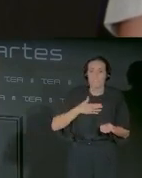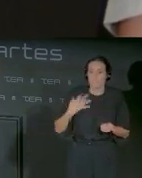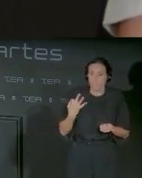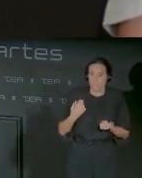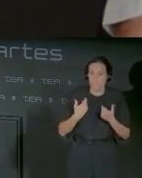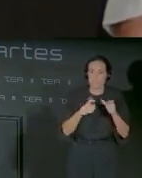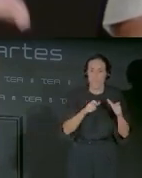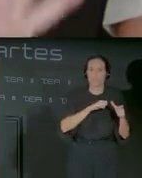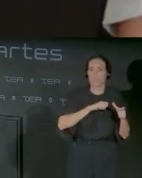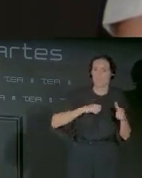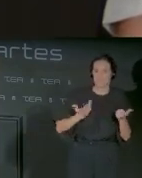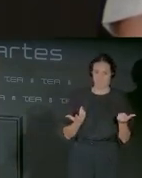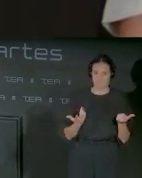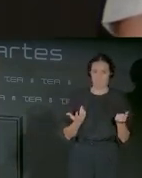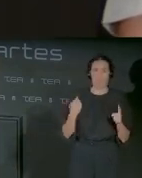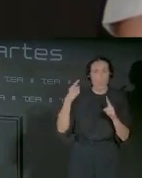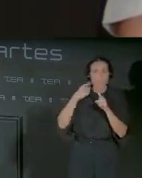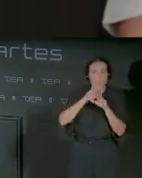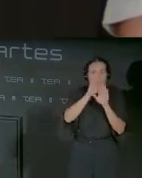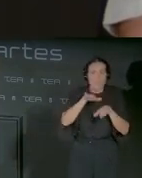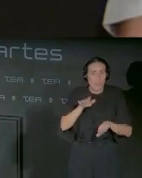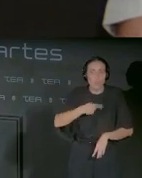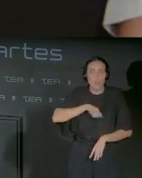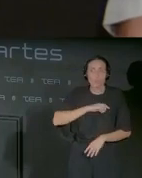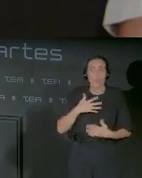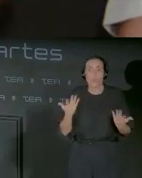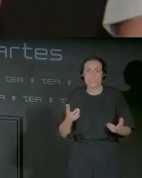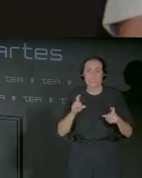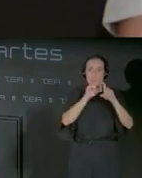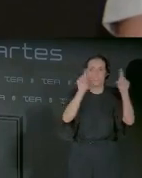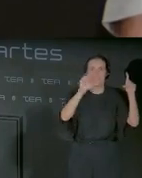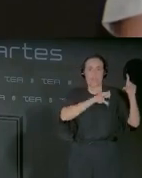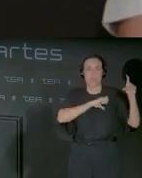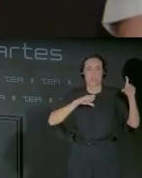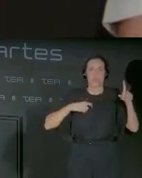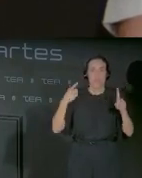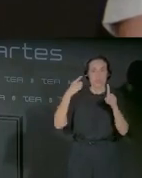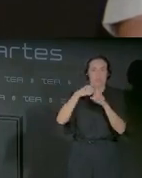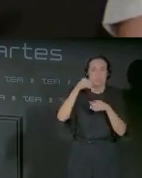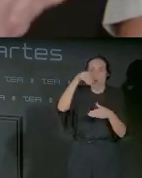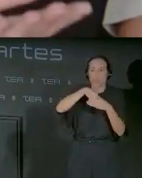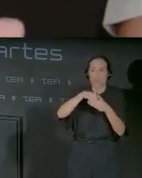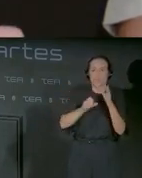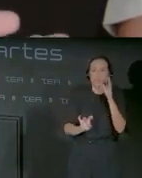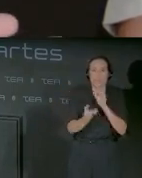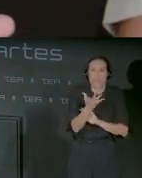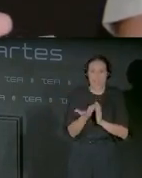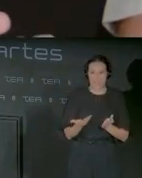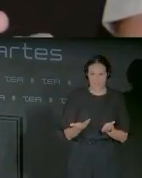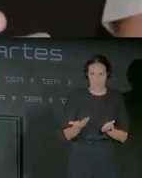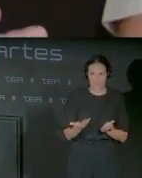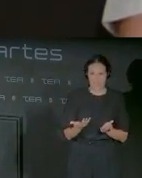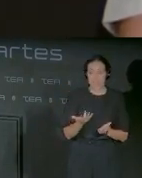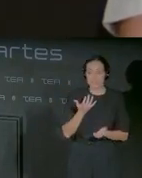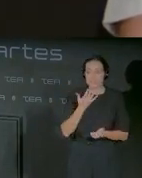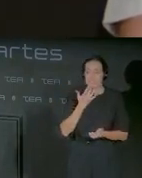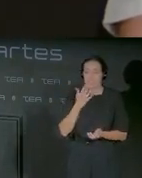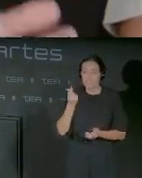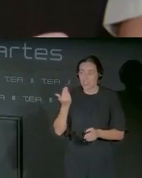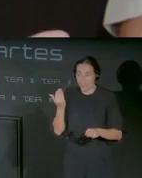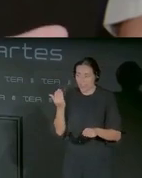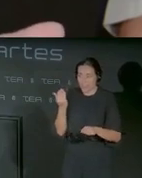of creation. If you apply the same system, you can have more funding. So this is the way that Croatia is showing.